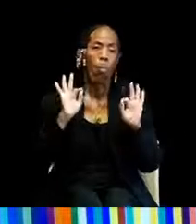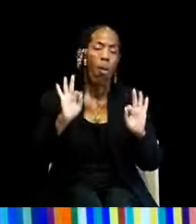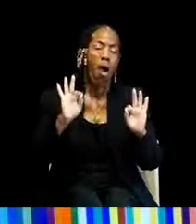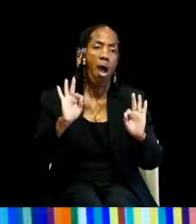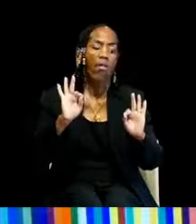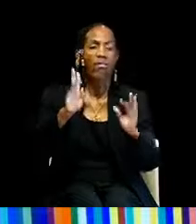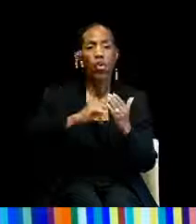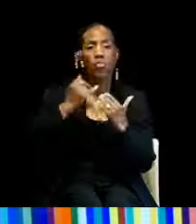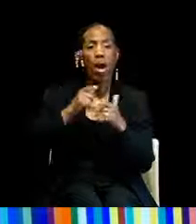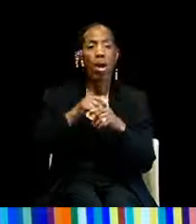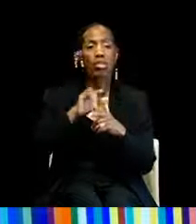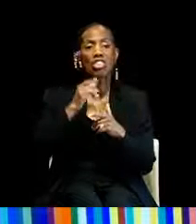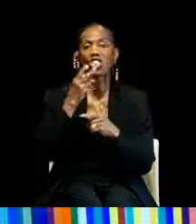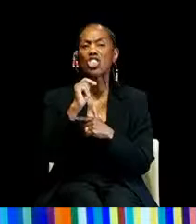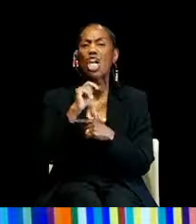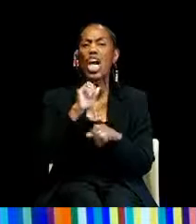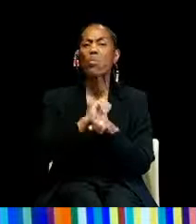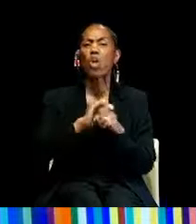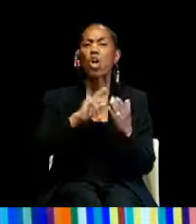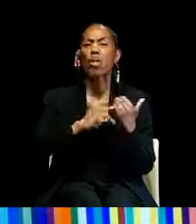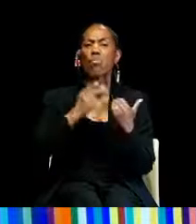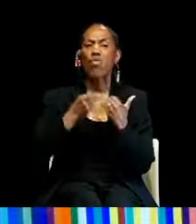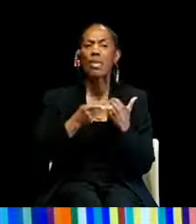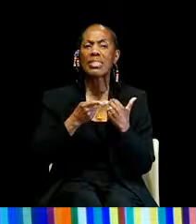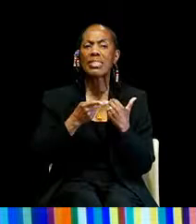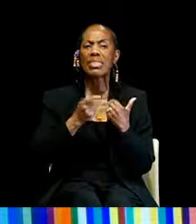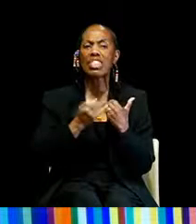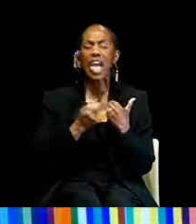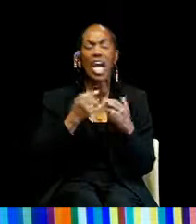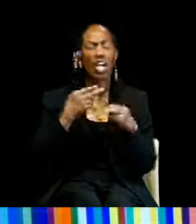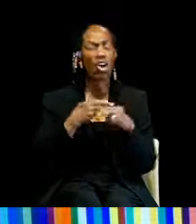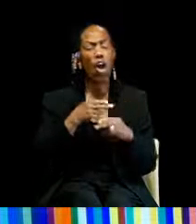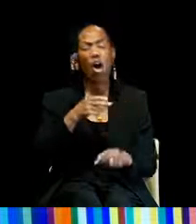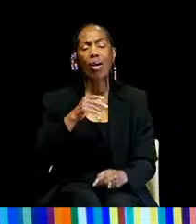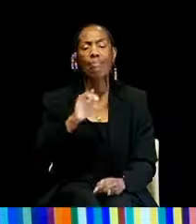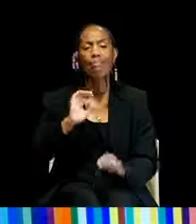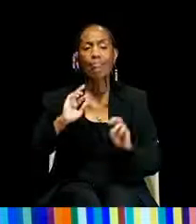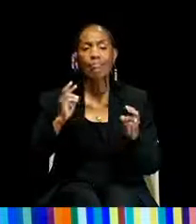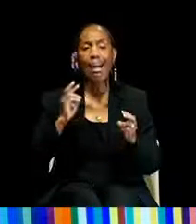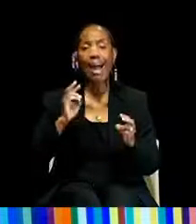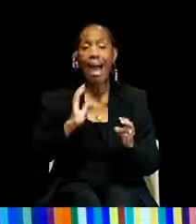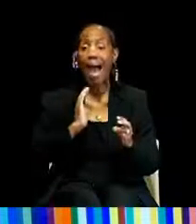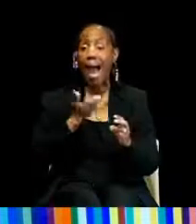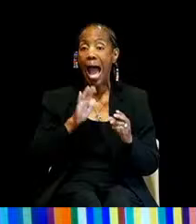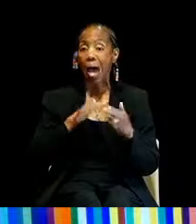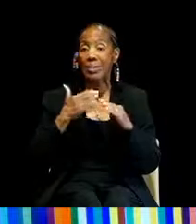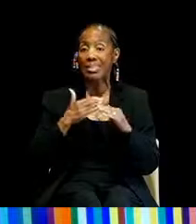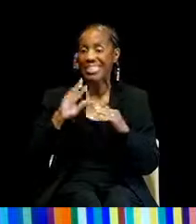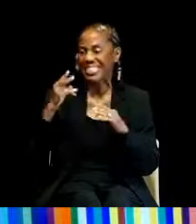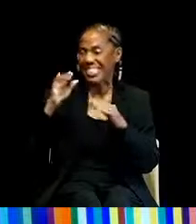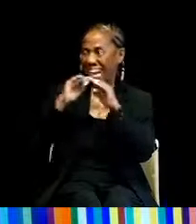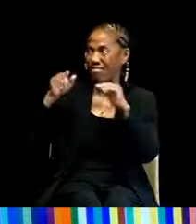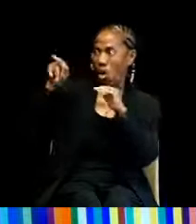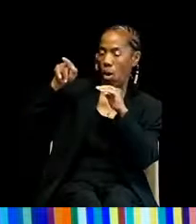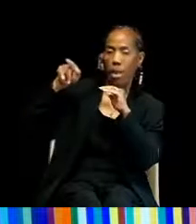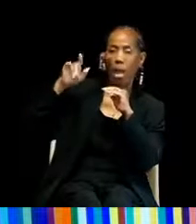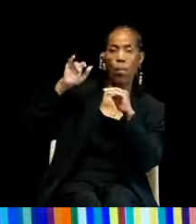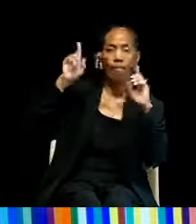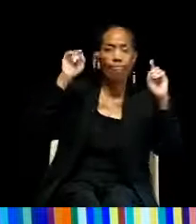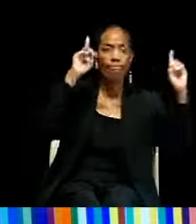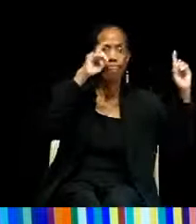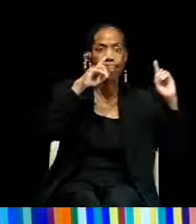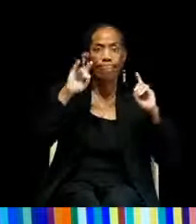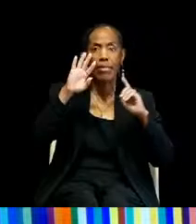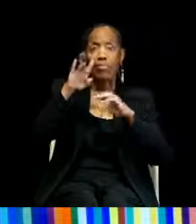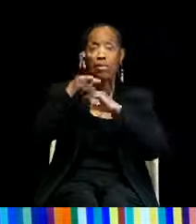projects. Shan is working on a project called Our City, in which Shan is actually on the second floor here at the library with a photographic